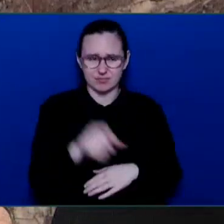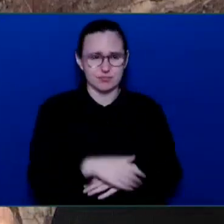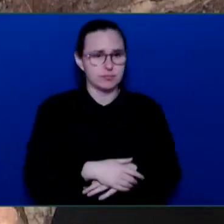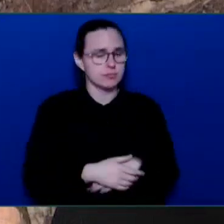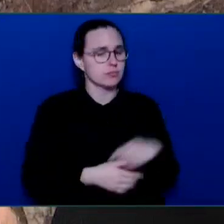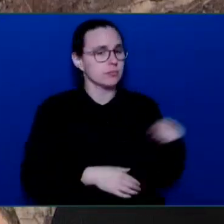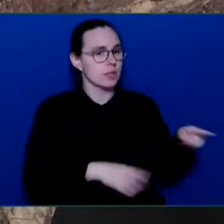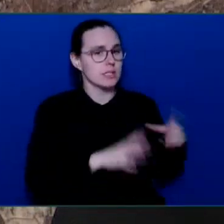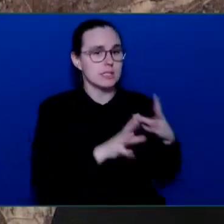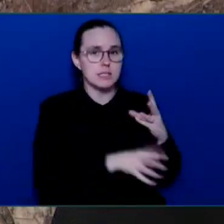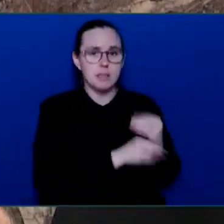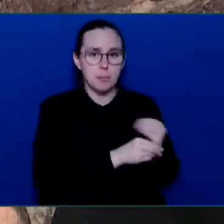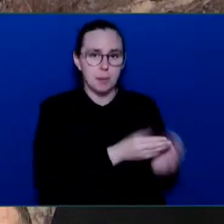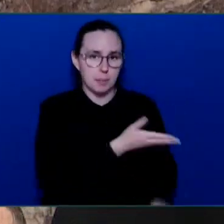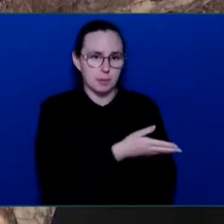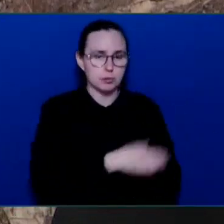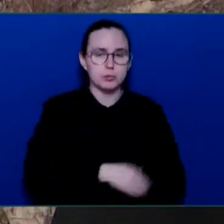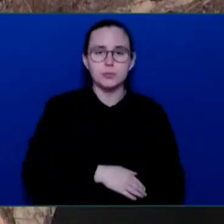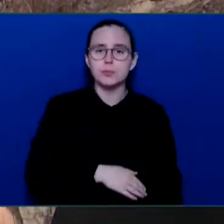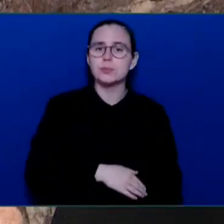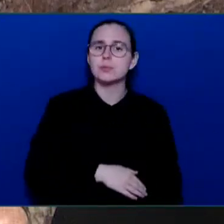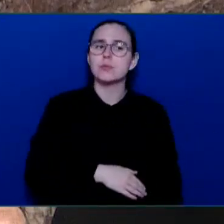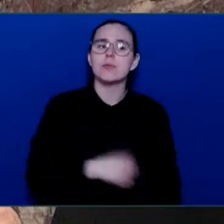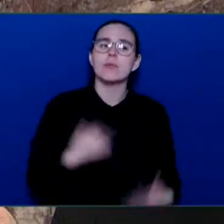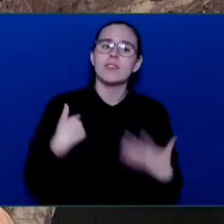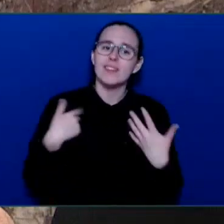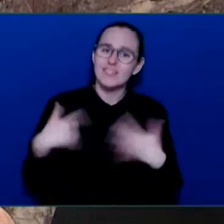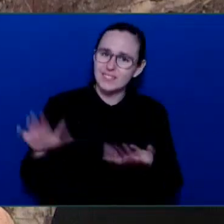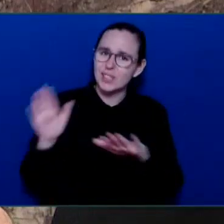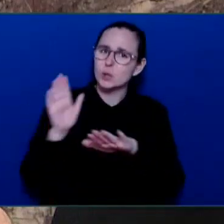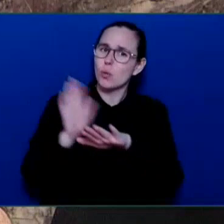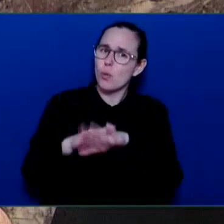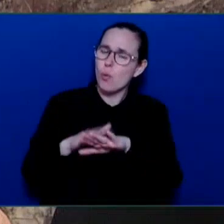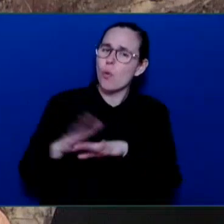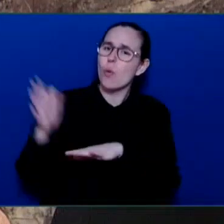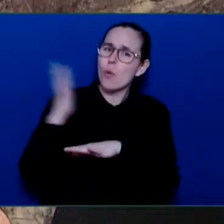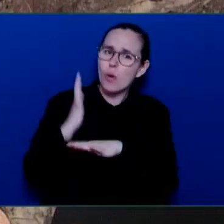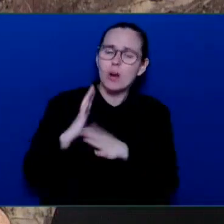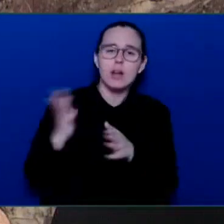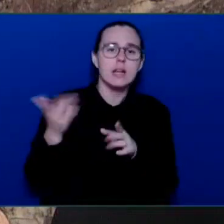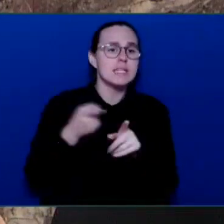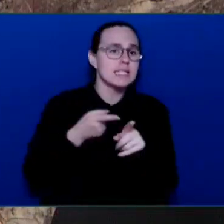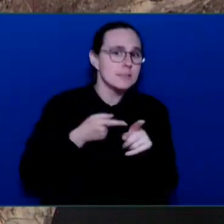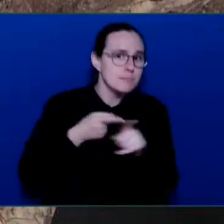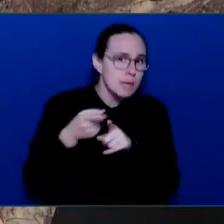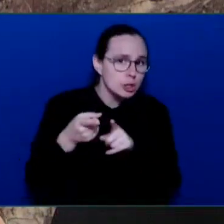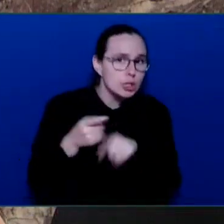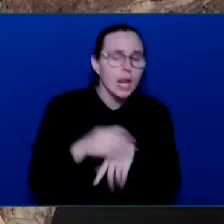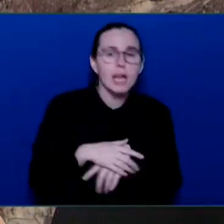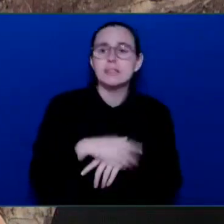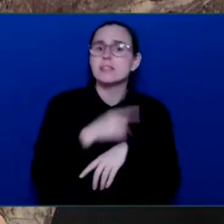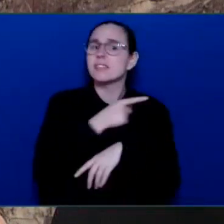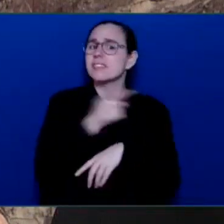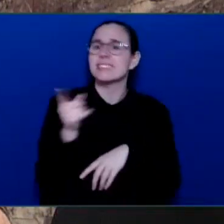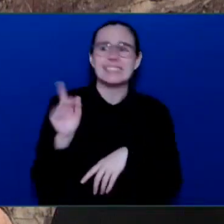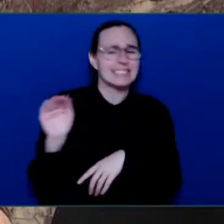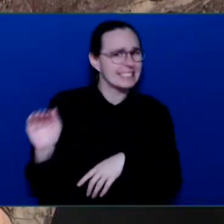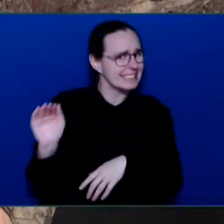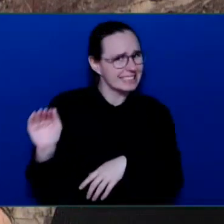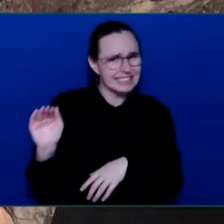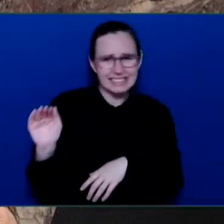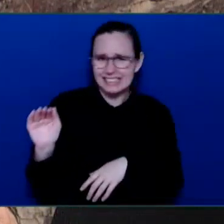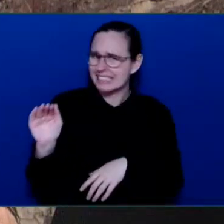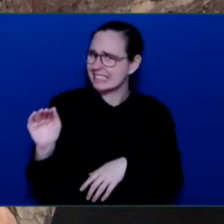over and over again, including by specialists in this province, that we were going to face a tsunami of stage 4